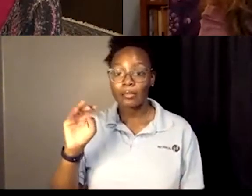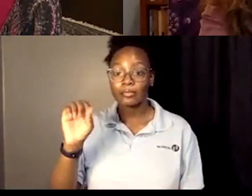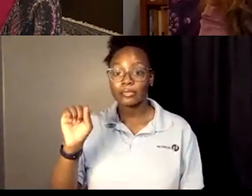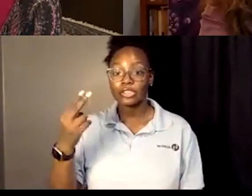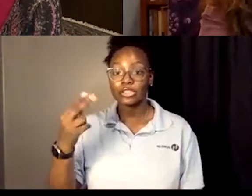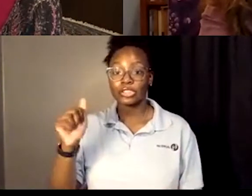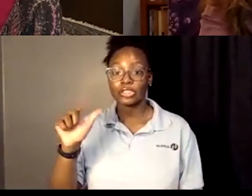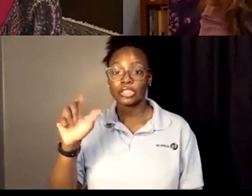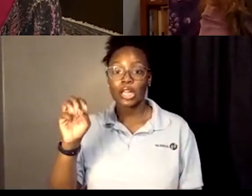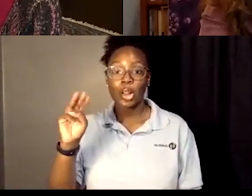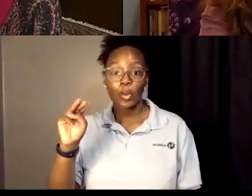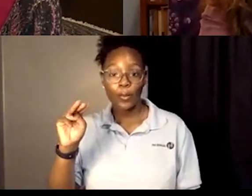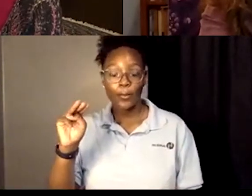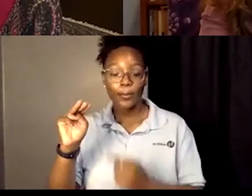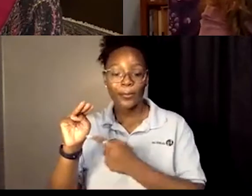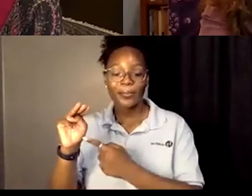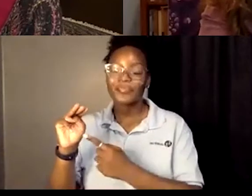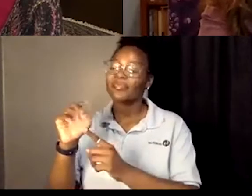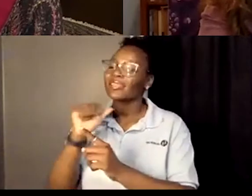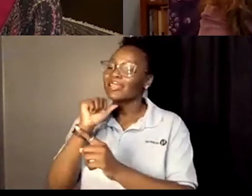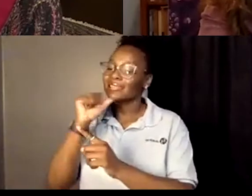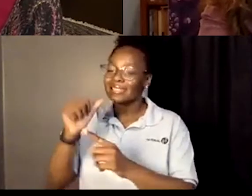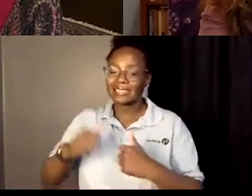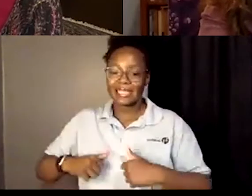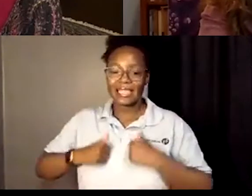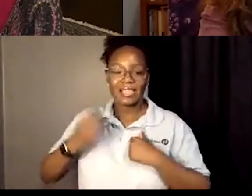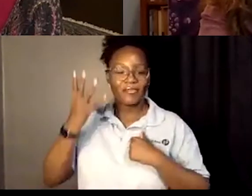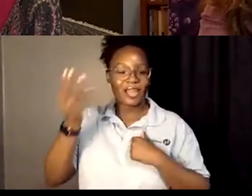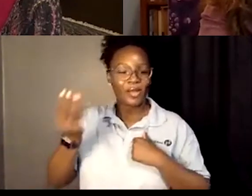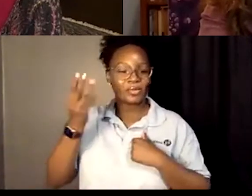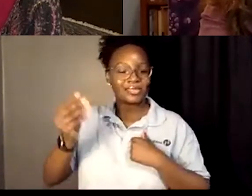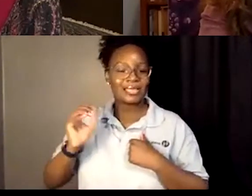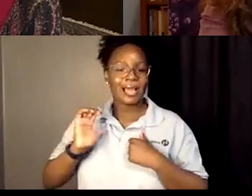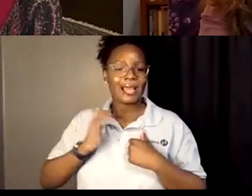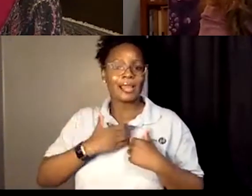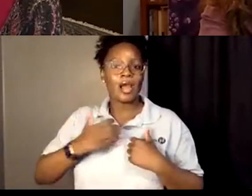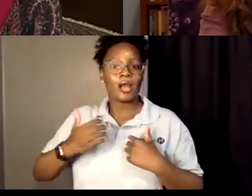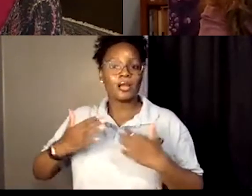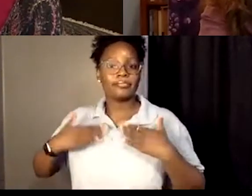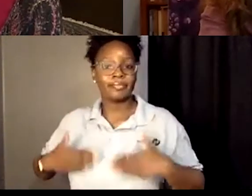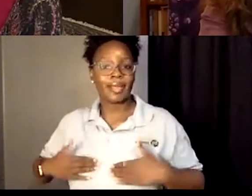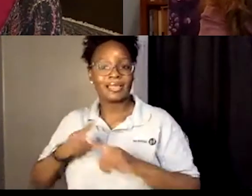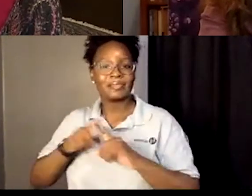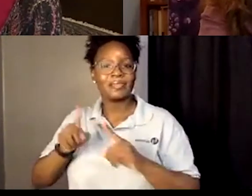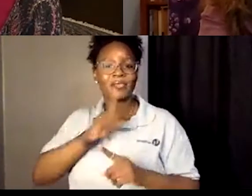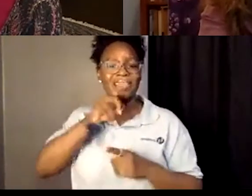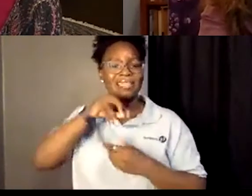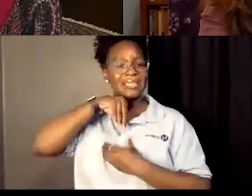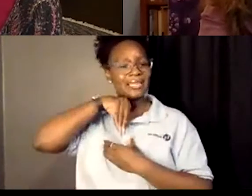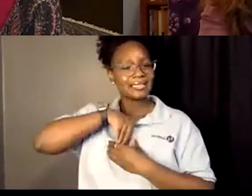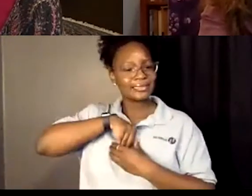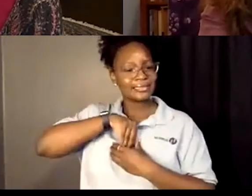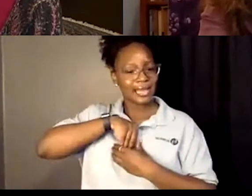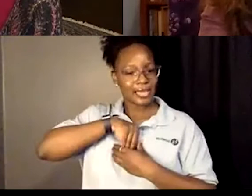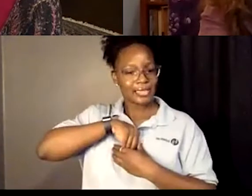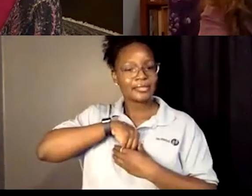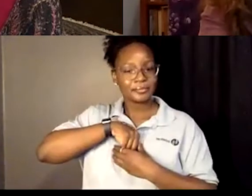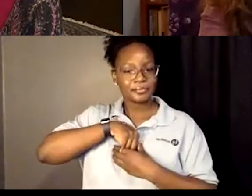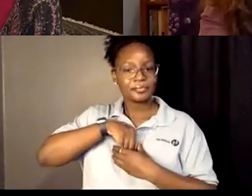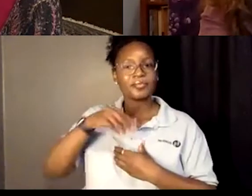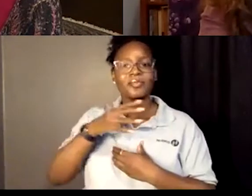hearts. And then we take actions that are consistent with our hearts and with our values. So we have been